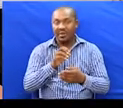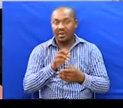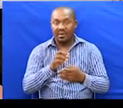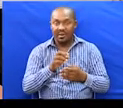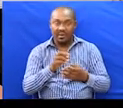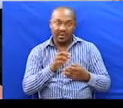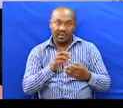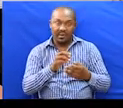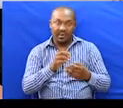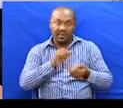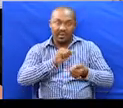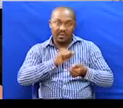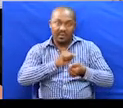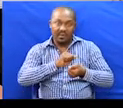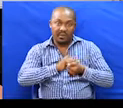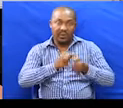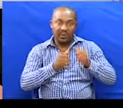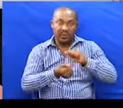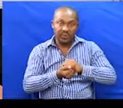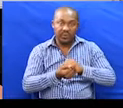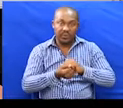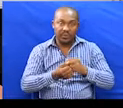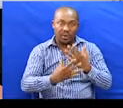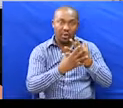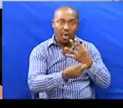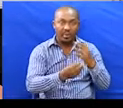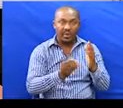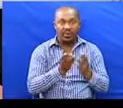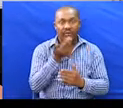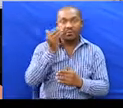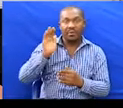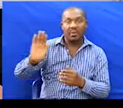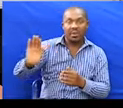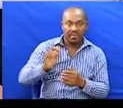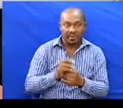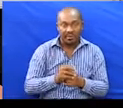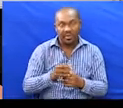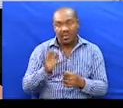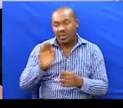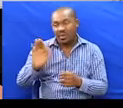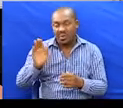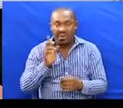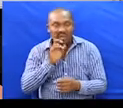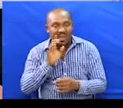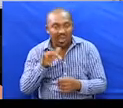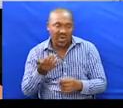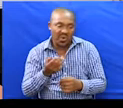body. You resemble your mother and